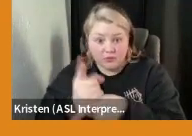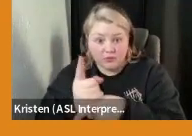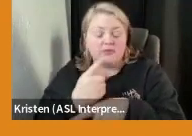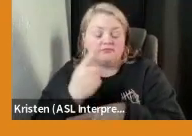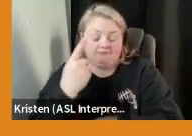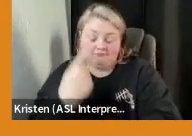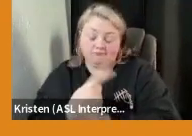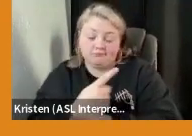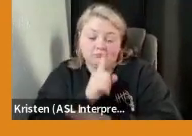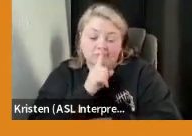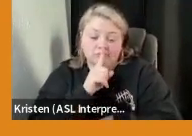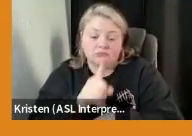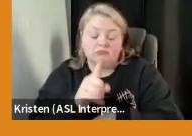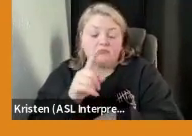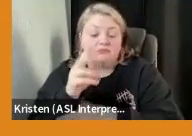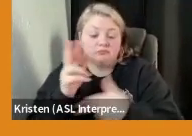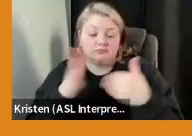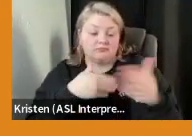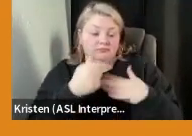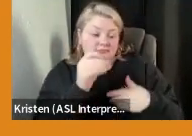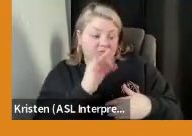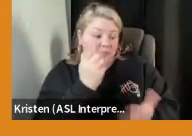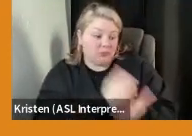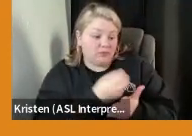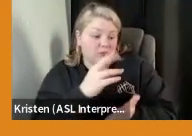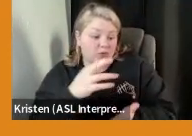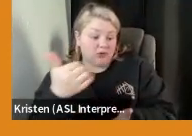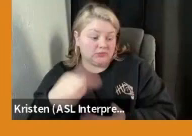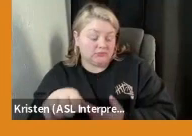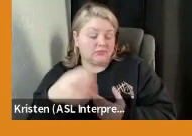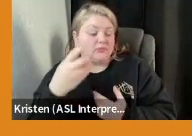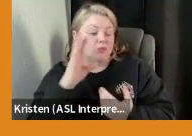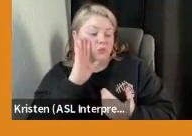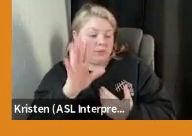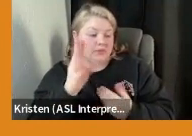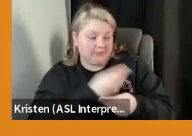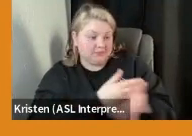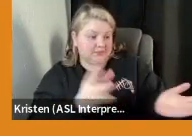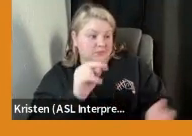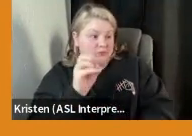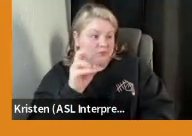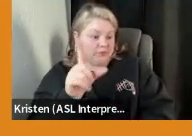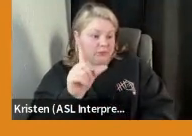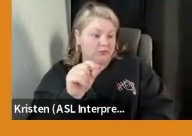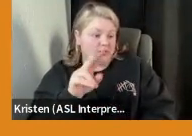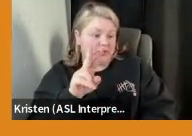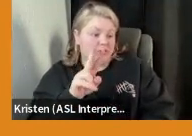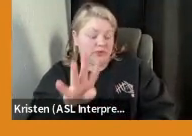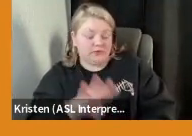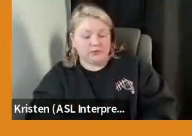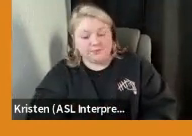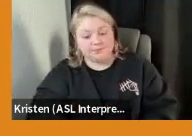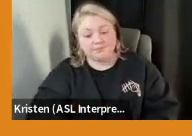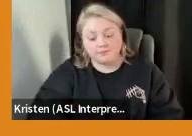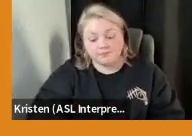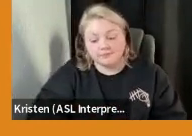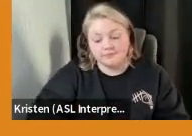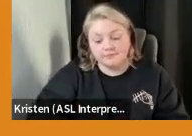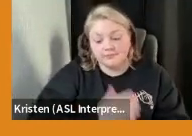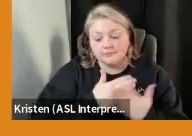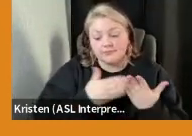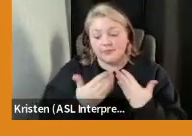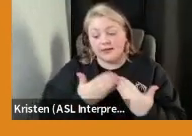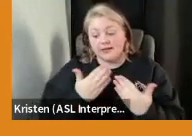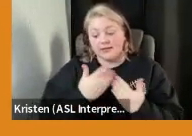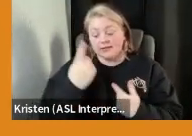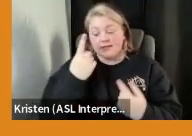both whether you have been approved or declined, will be made in November of 2024 for this grant program. Some easy questions, Sarah, that